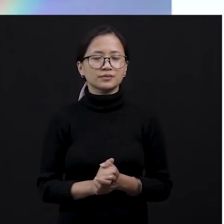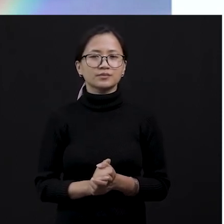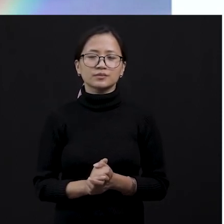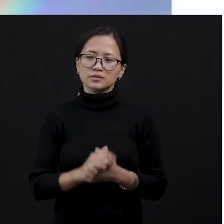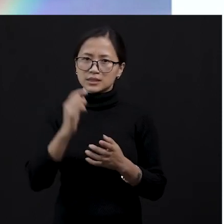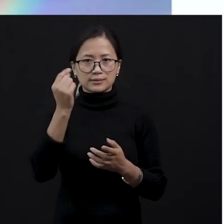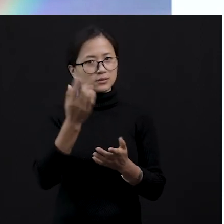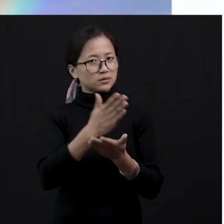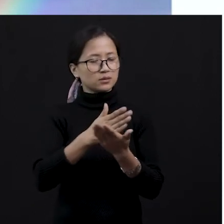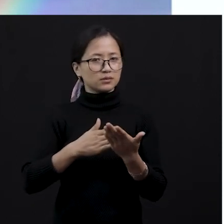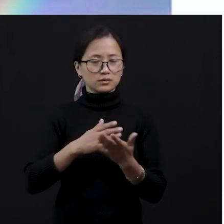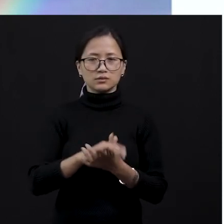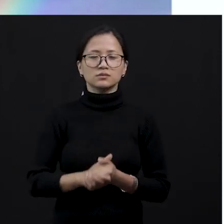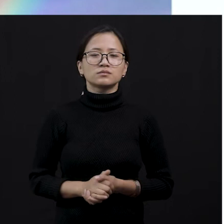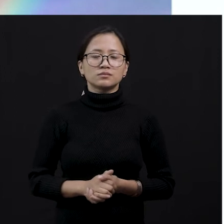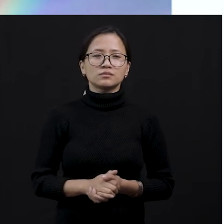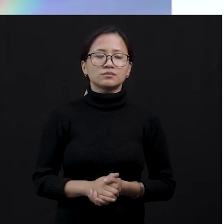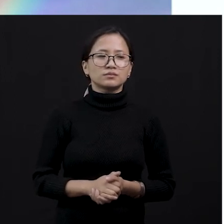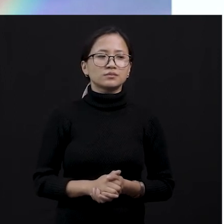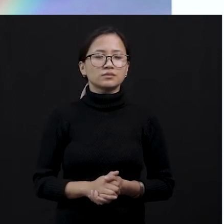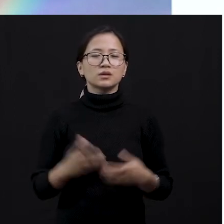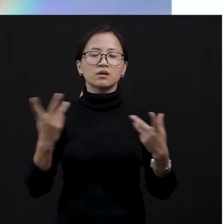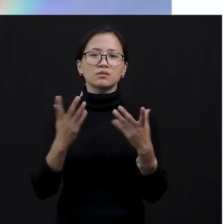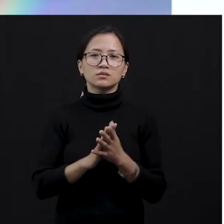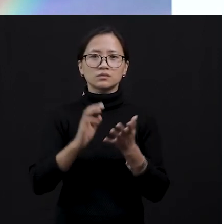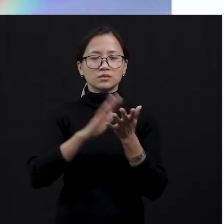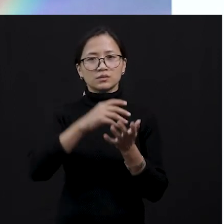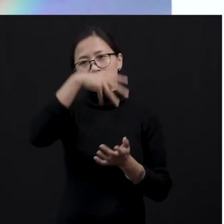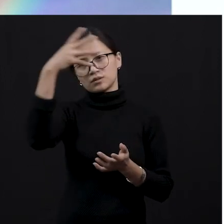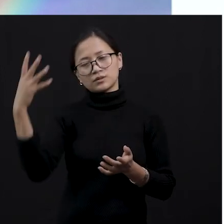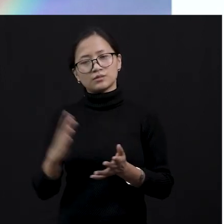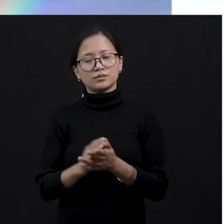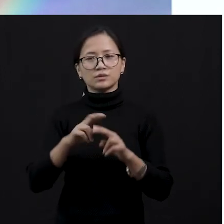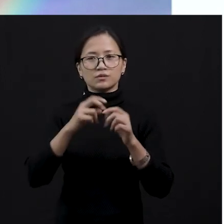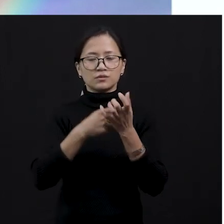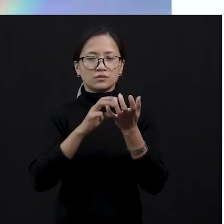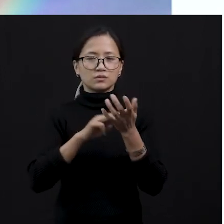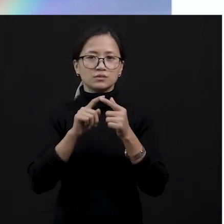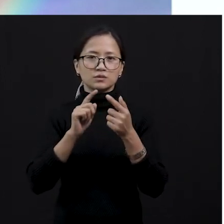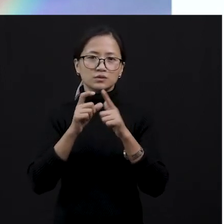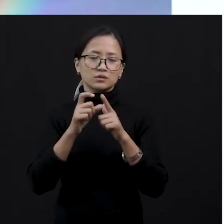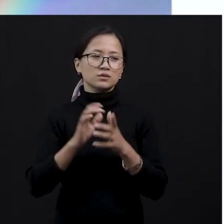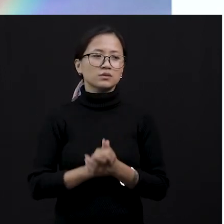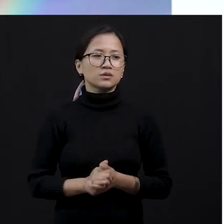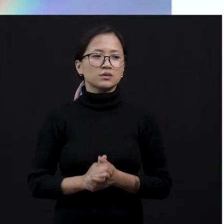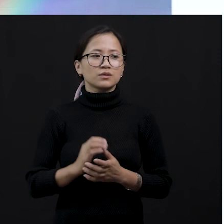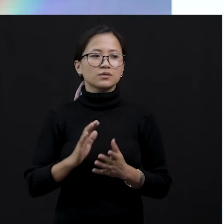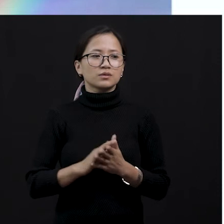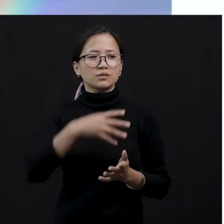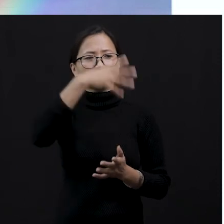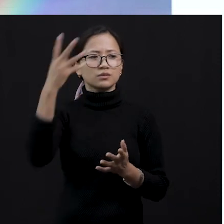just half, right? We are learning only half, right? So we will learn how a rainbow is formed. Okay, so rainbows are formed